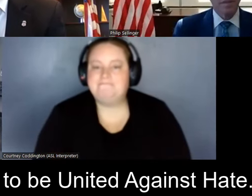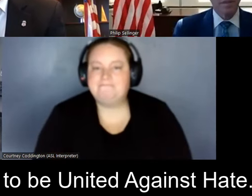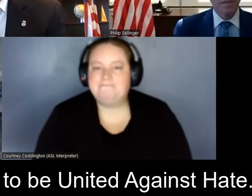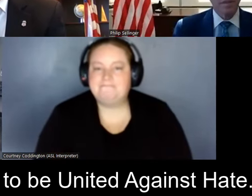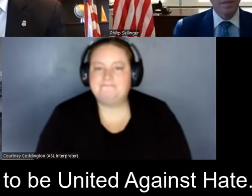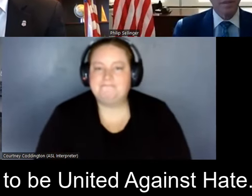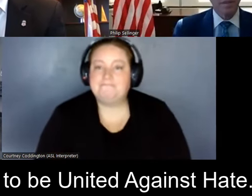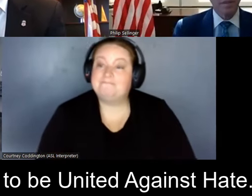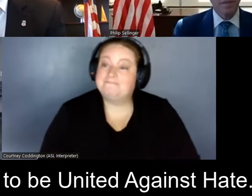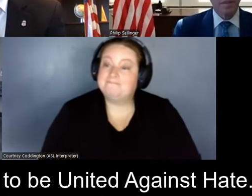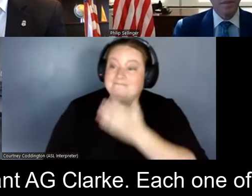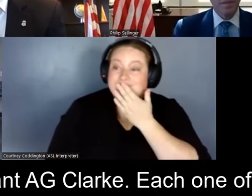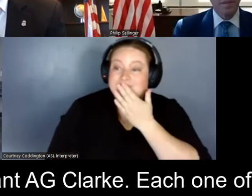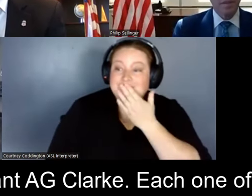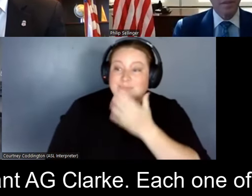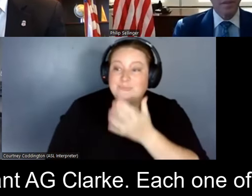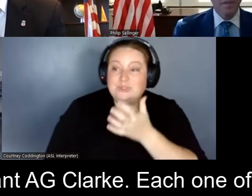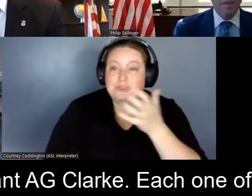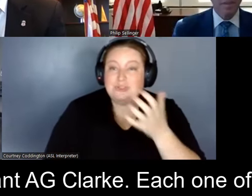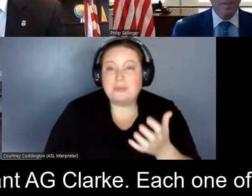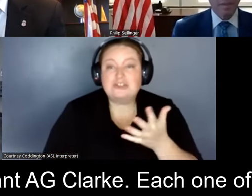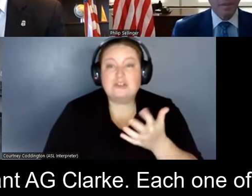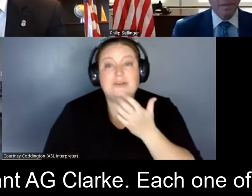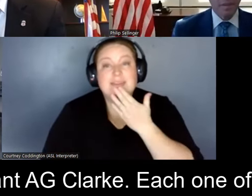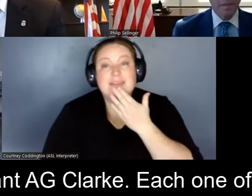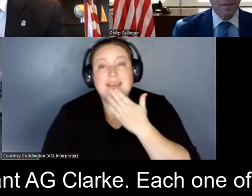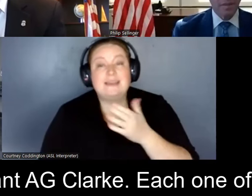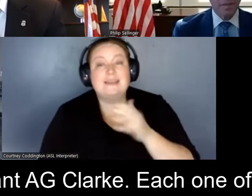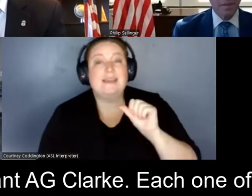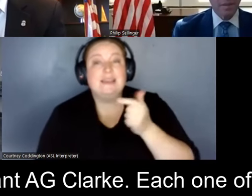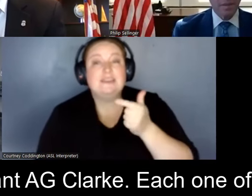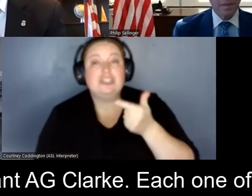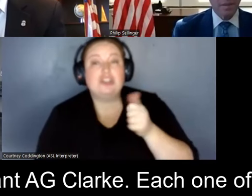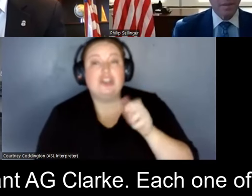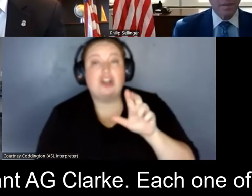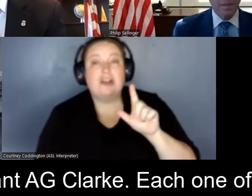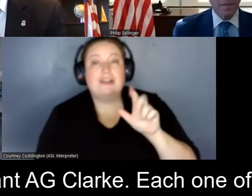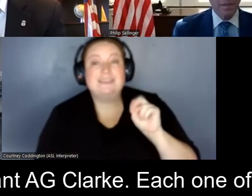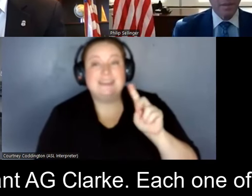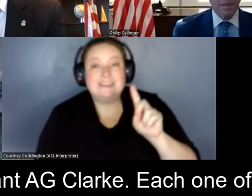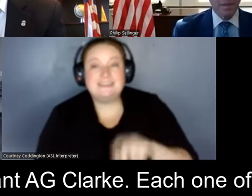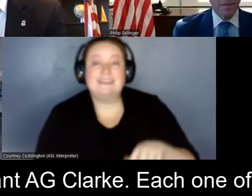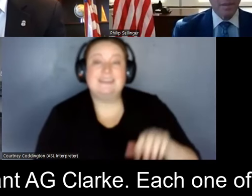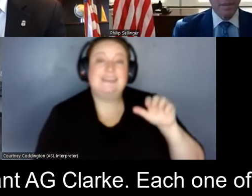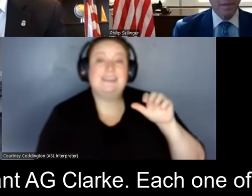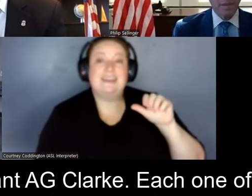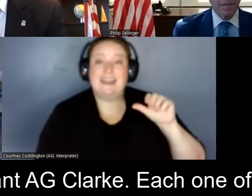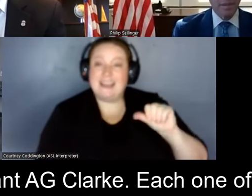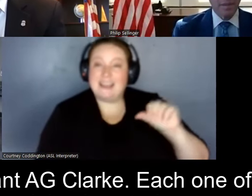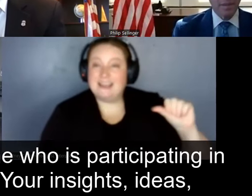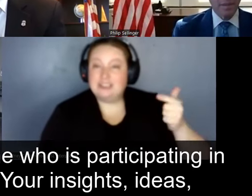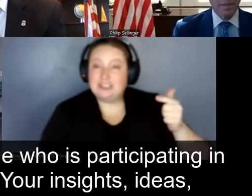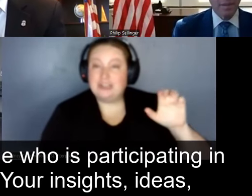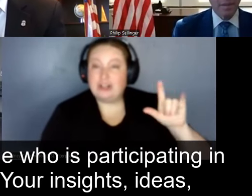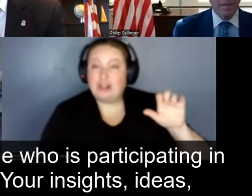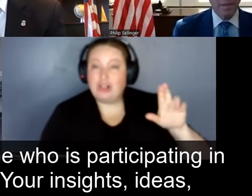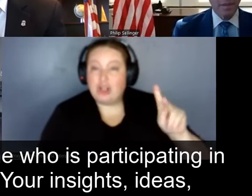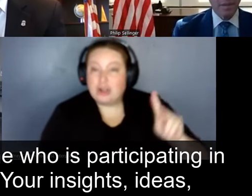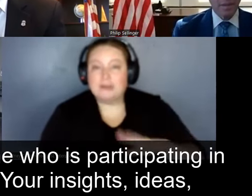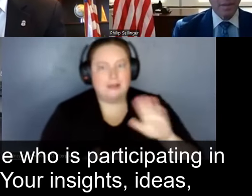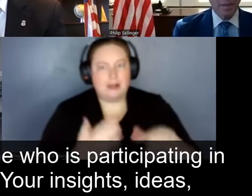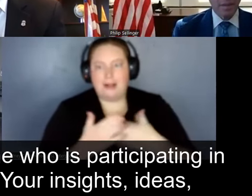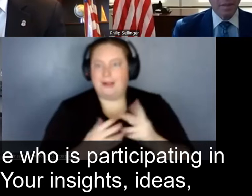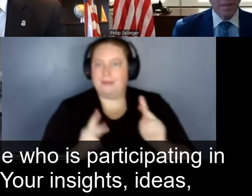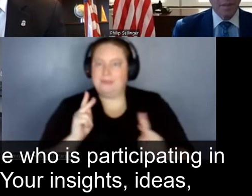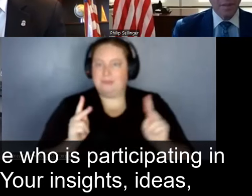Thank you so much. I want to thank AG Garland, Assistant AG Clark, each of the panelists that have joined me today, and then